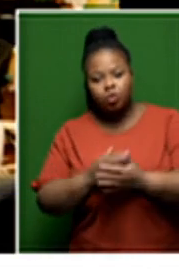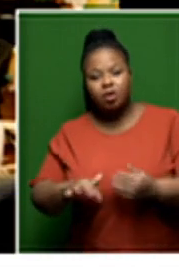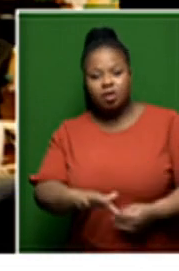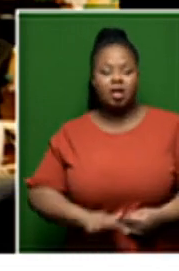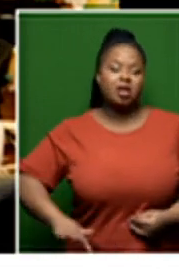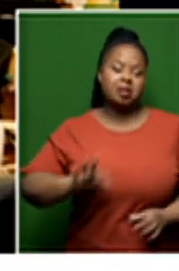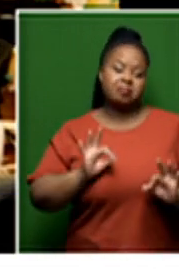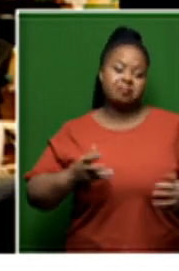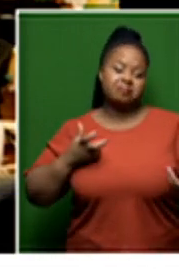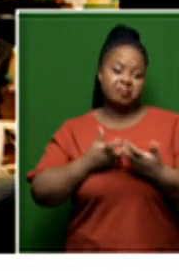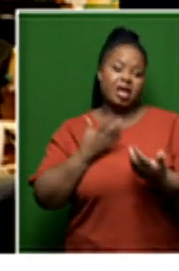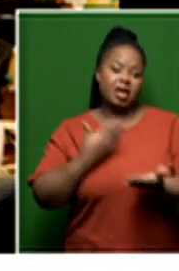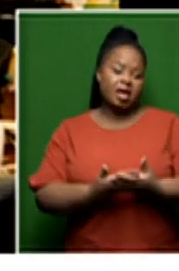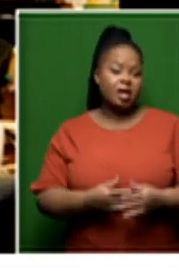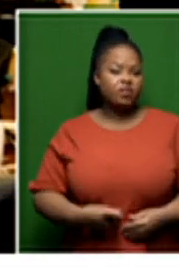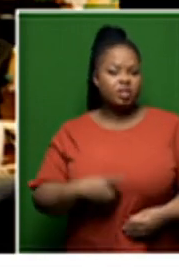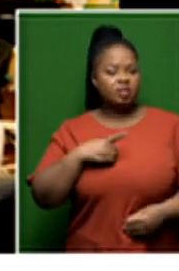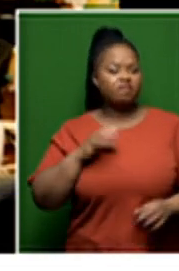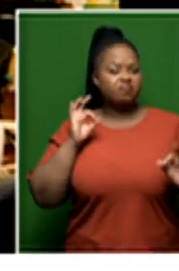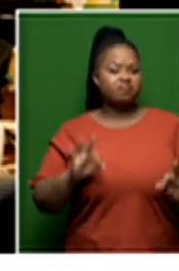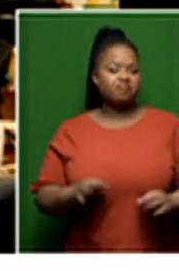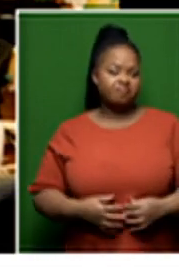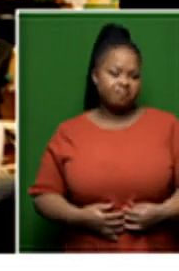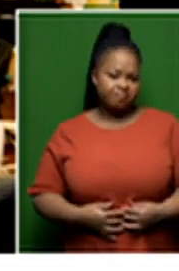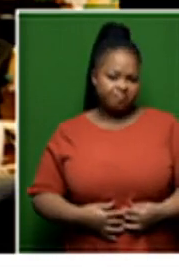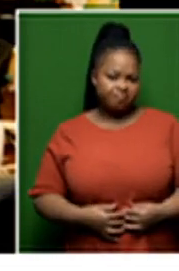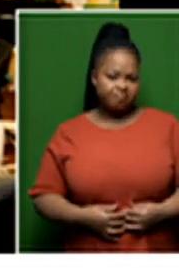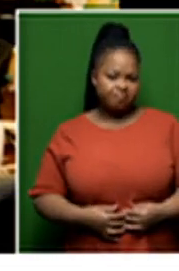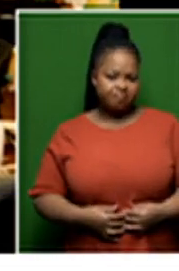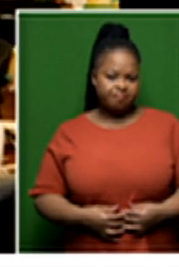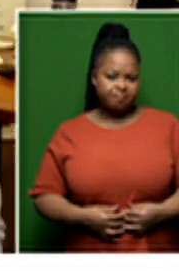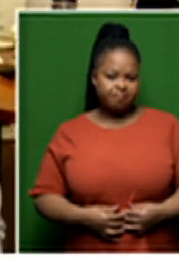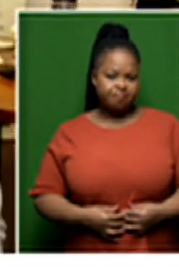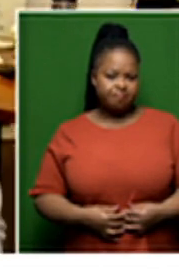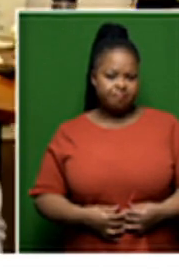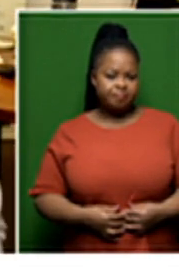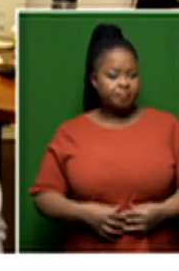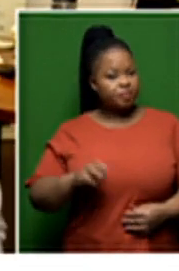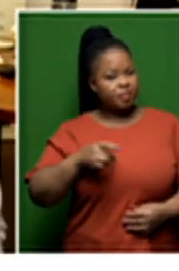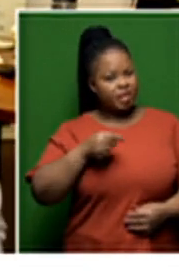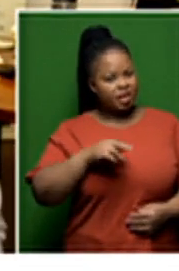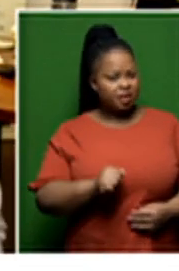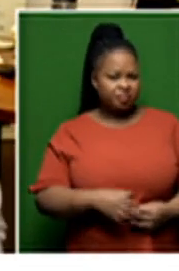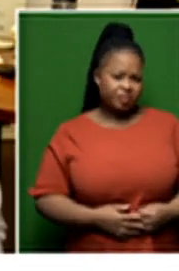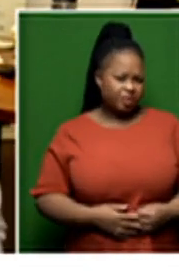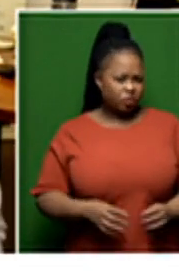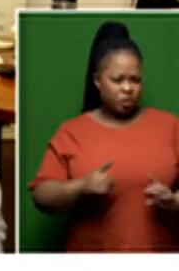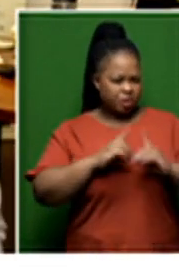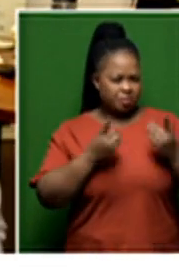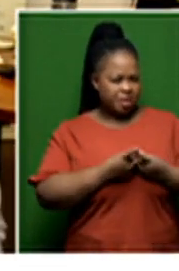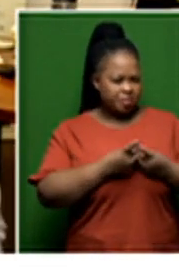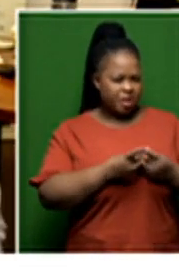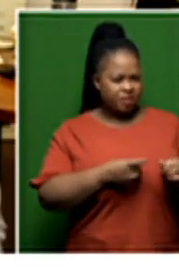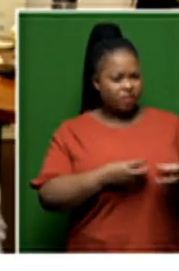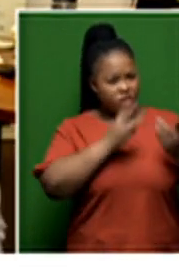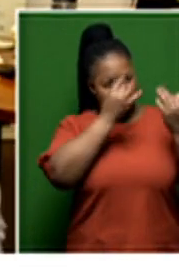and is of a dignified status conducive for our learners and teachers. So, Mr. Mhlanga, how much has the department allocated